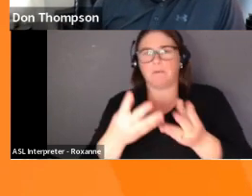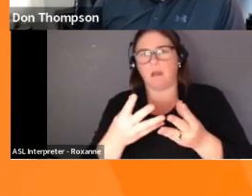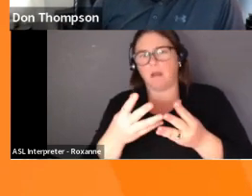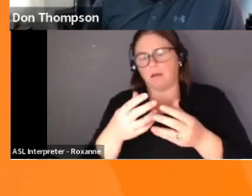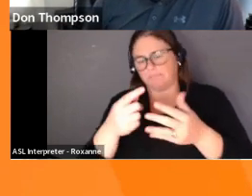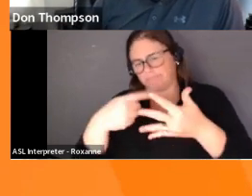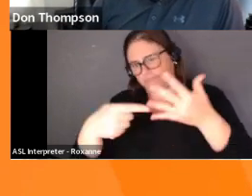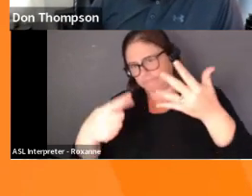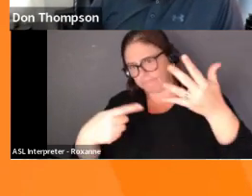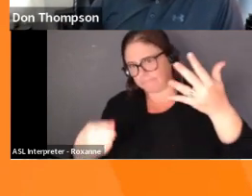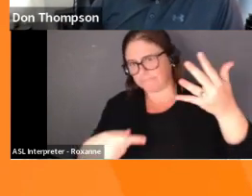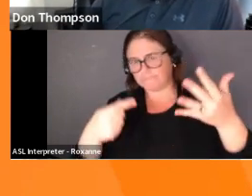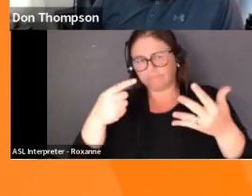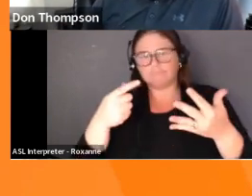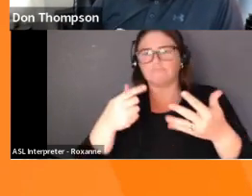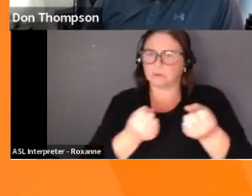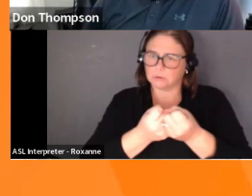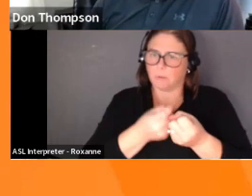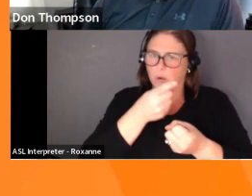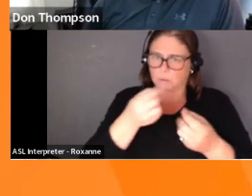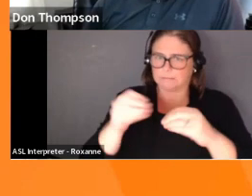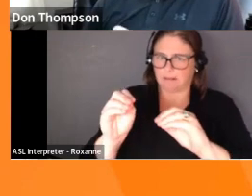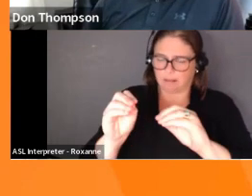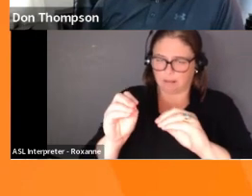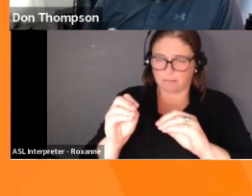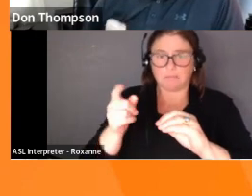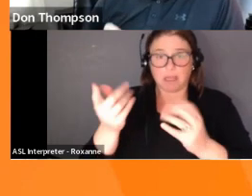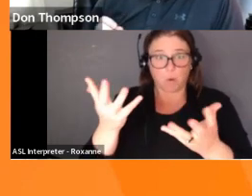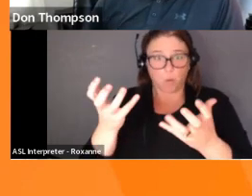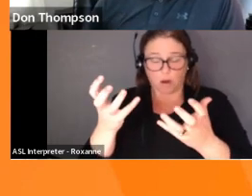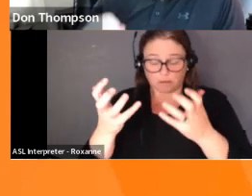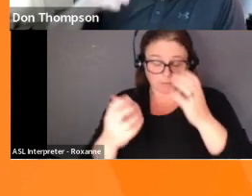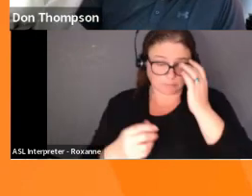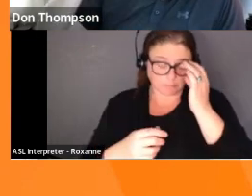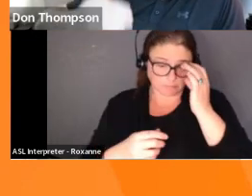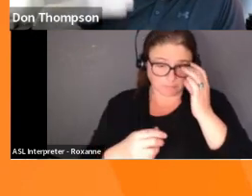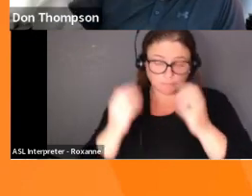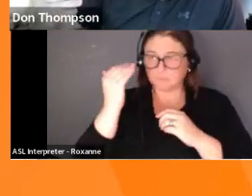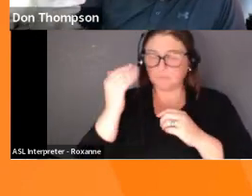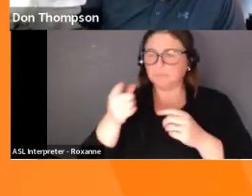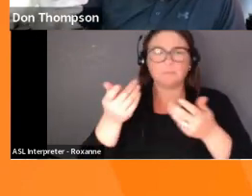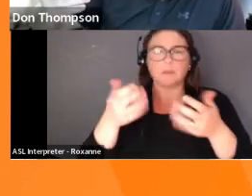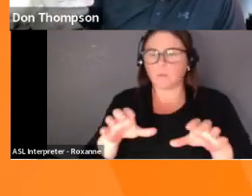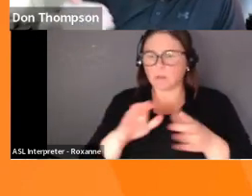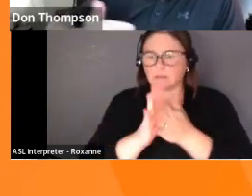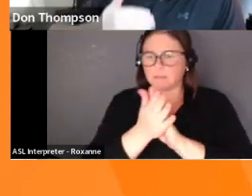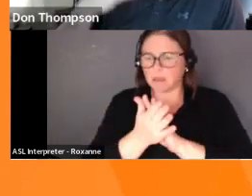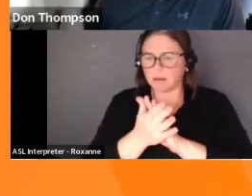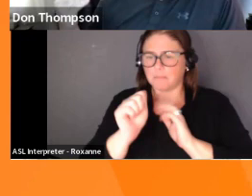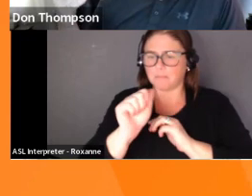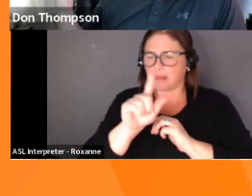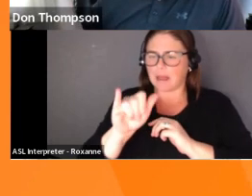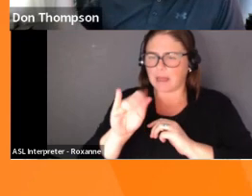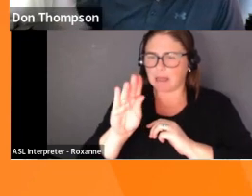But they need brands, because what they want to be careful of is they don't want to turn into Alibaba. They